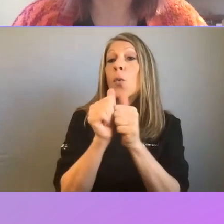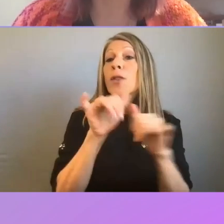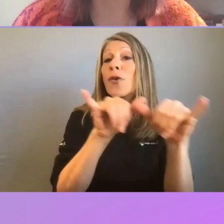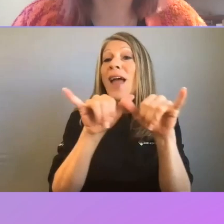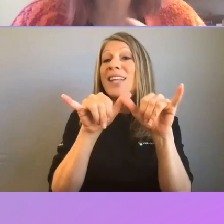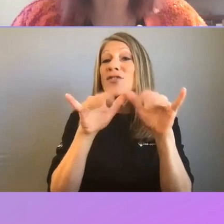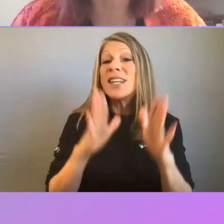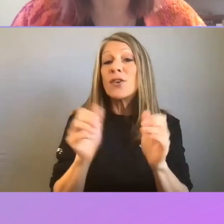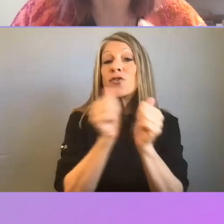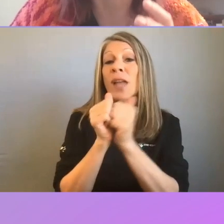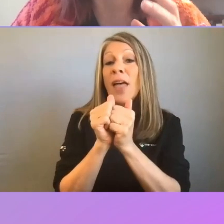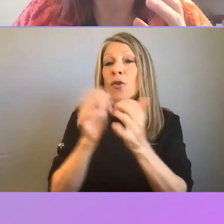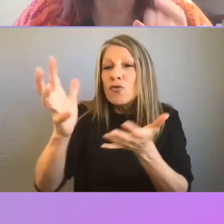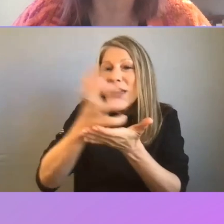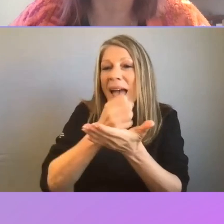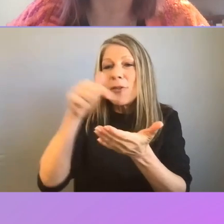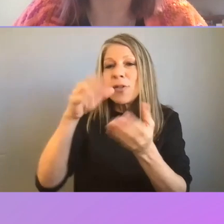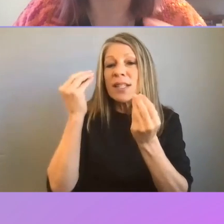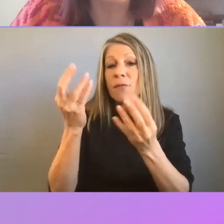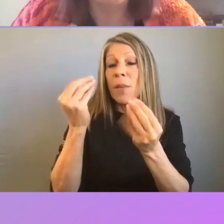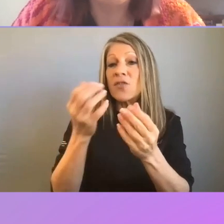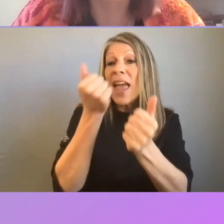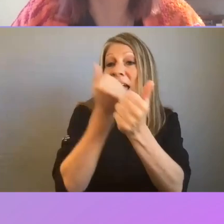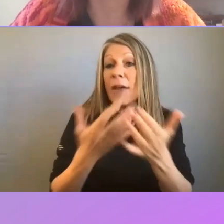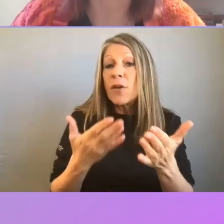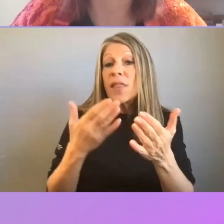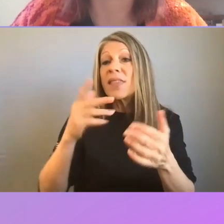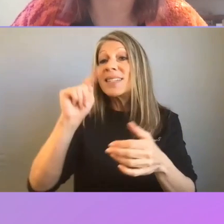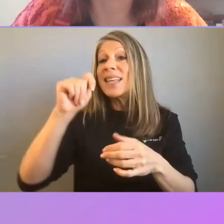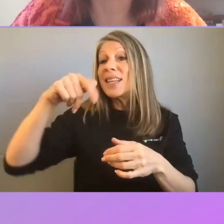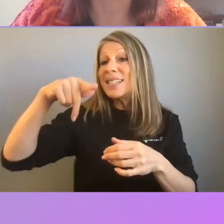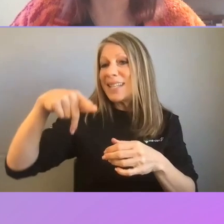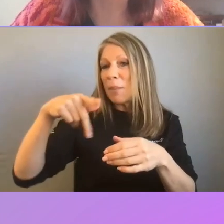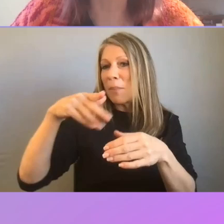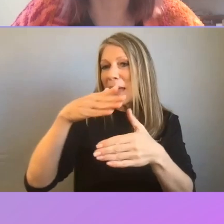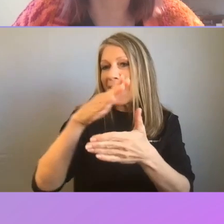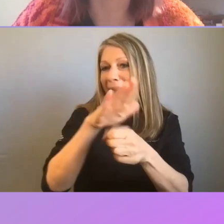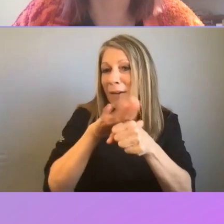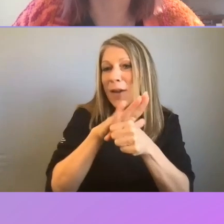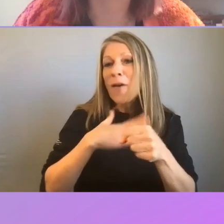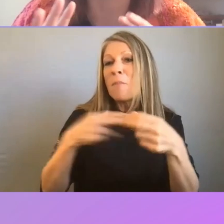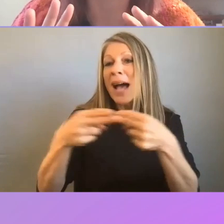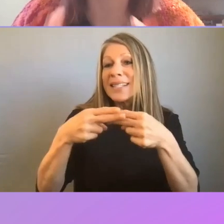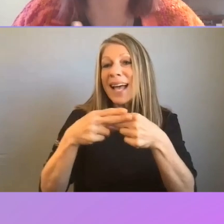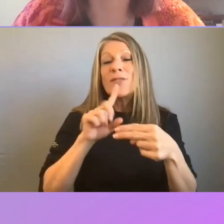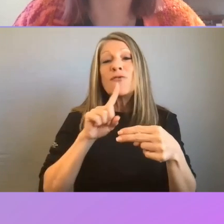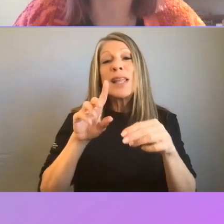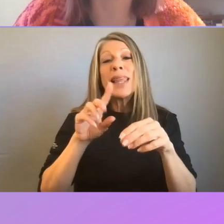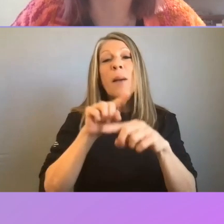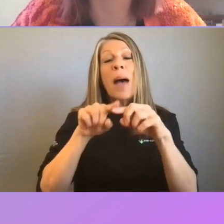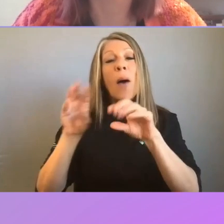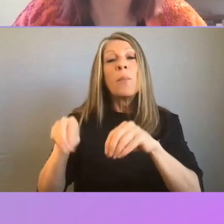this information. Everything that usually is in the tip area of my slides is really about promoting a